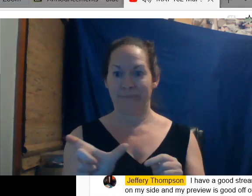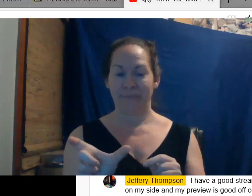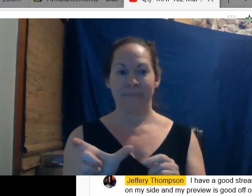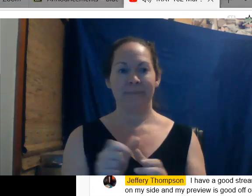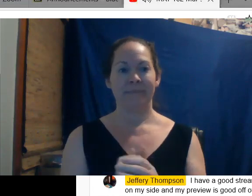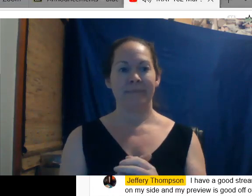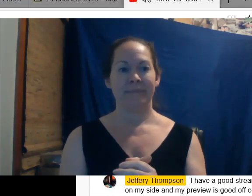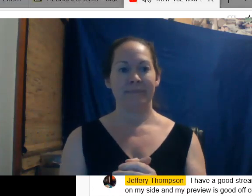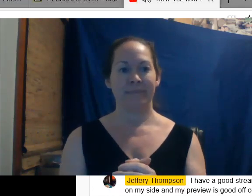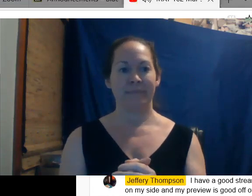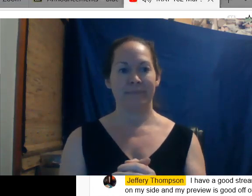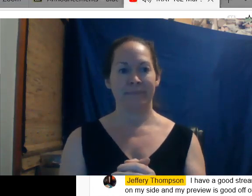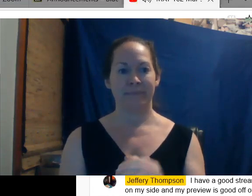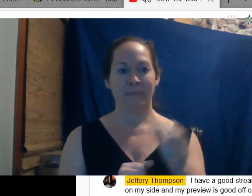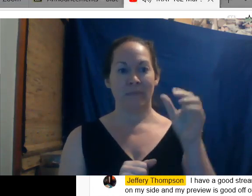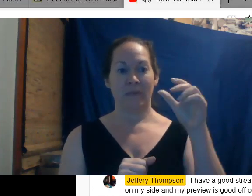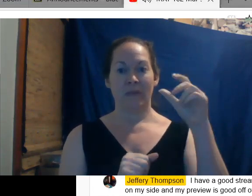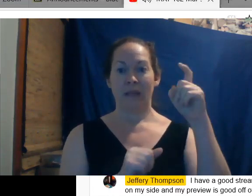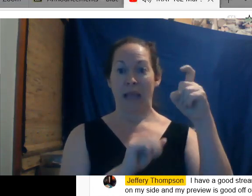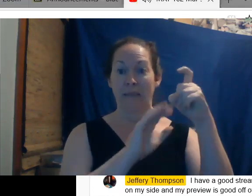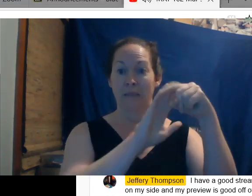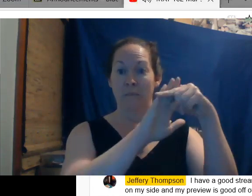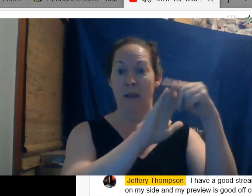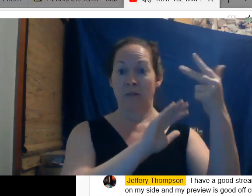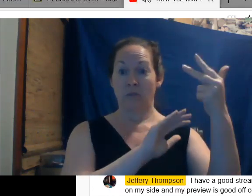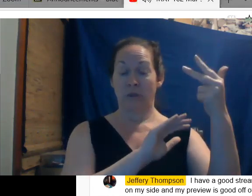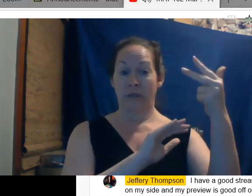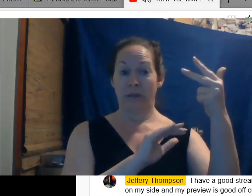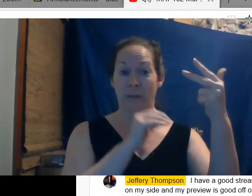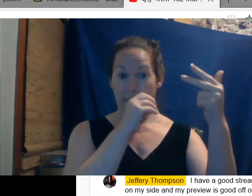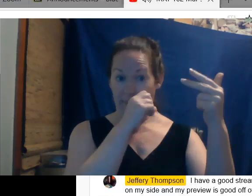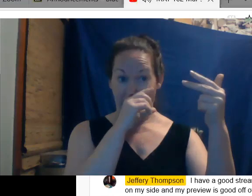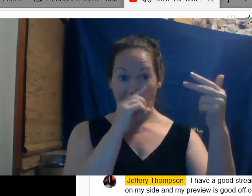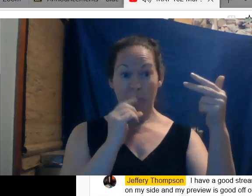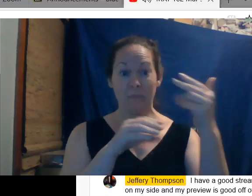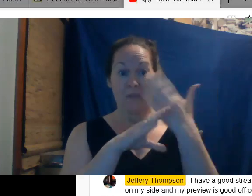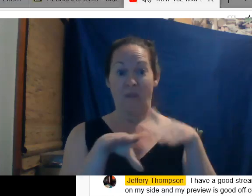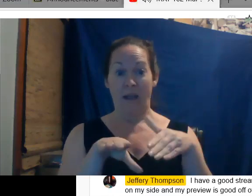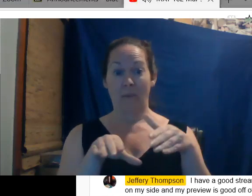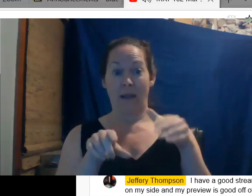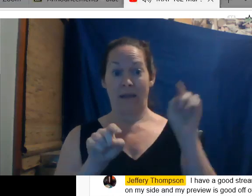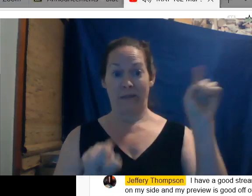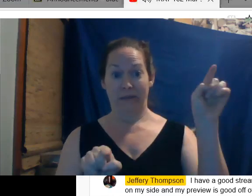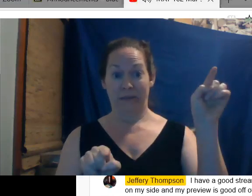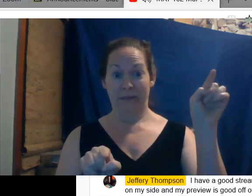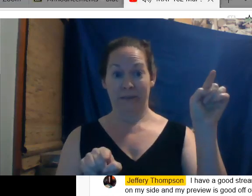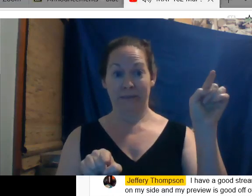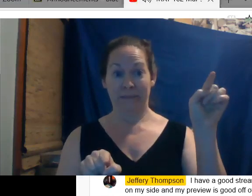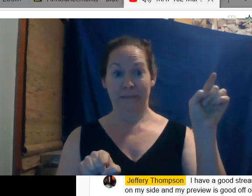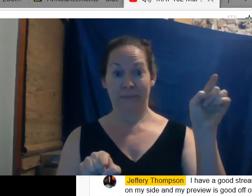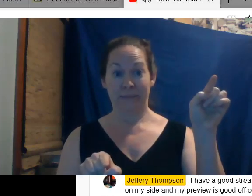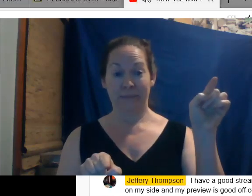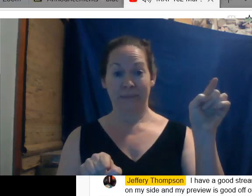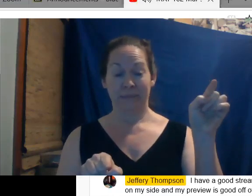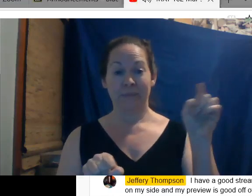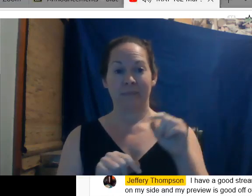on the side. I'm going to look at this. I'm doing 3x squared divided by x. Well, 3 is